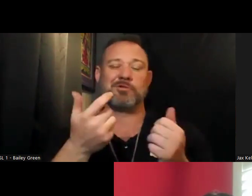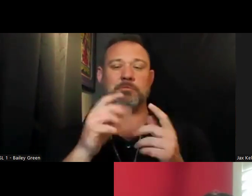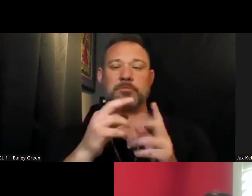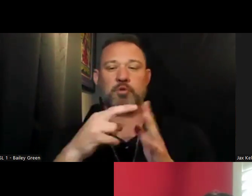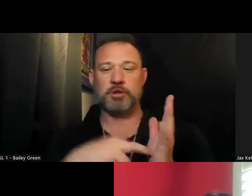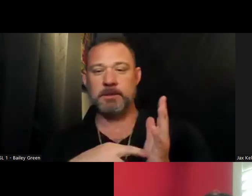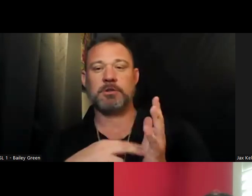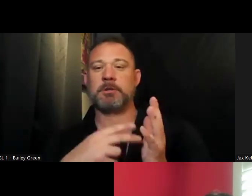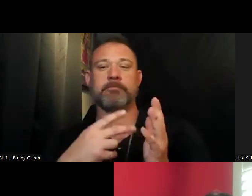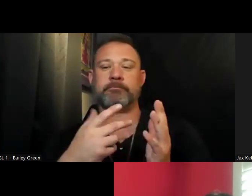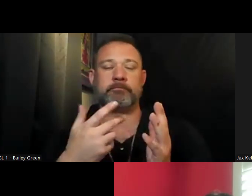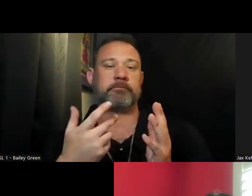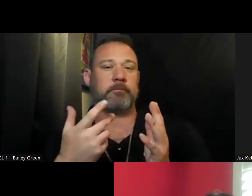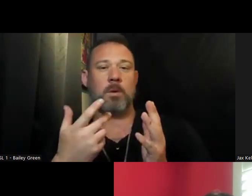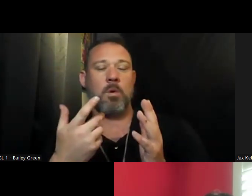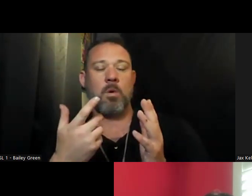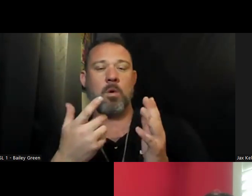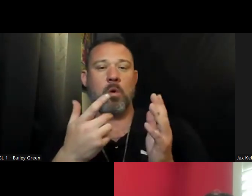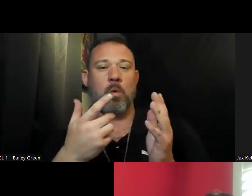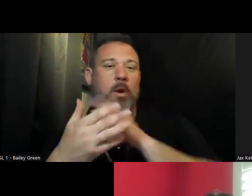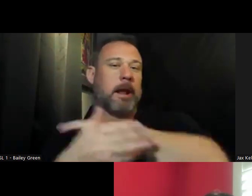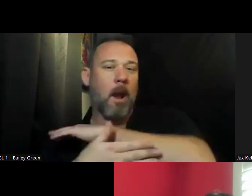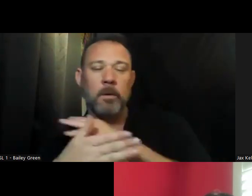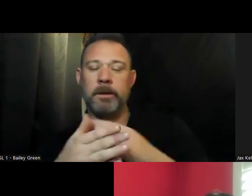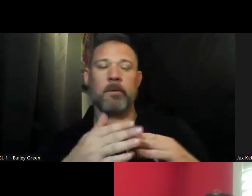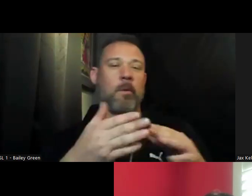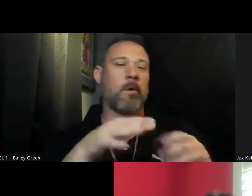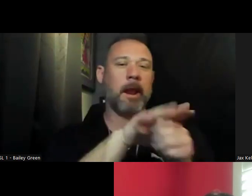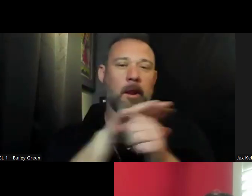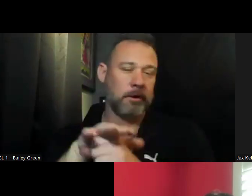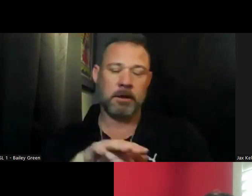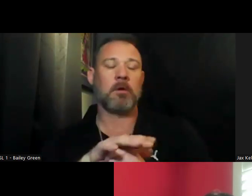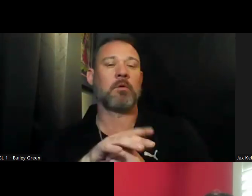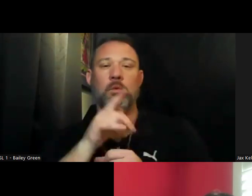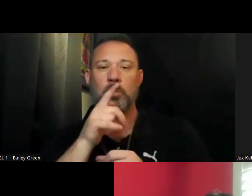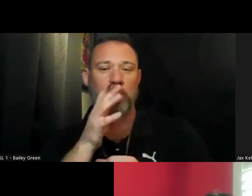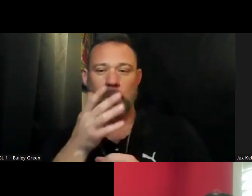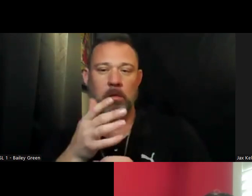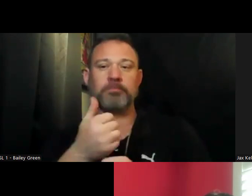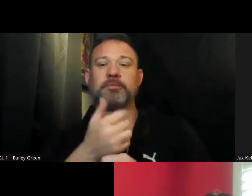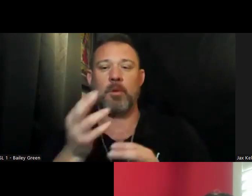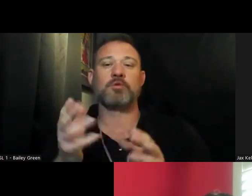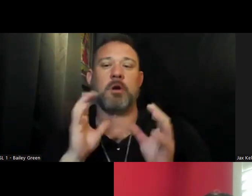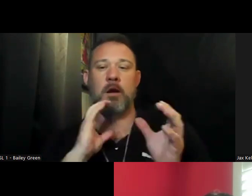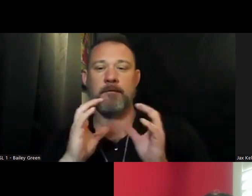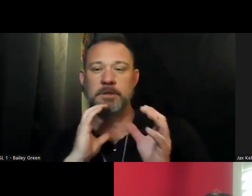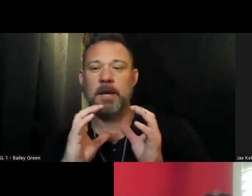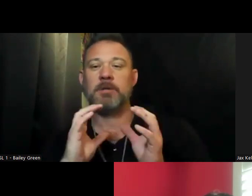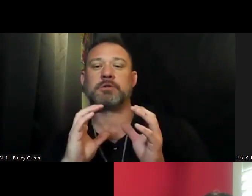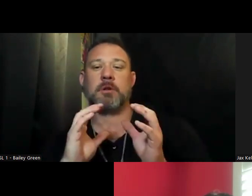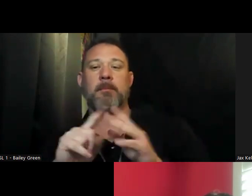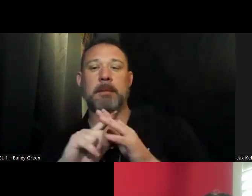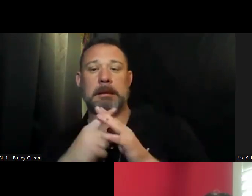in. And it's quite challenging. So, there was some conversation at the beginning of this